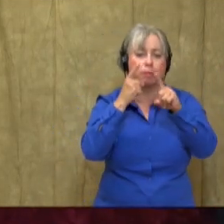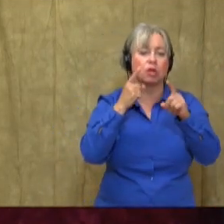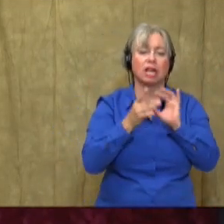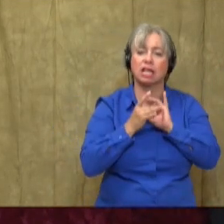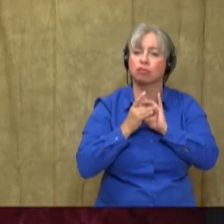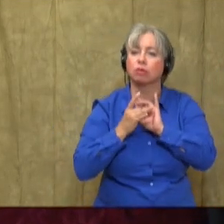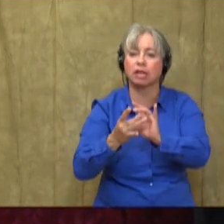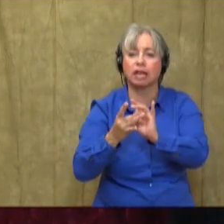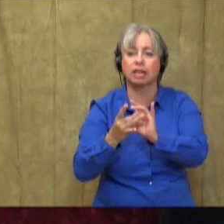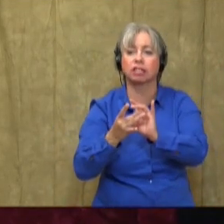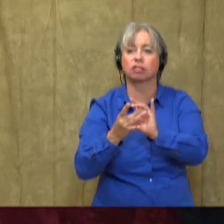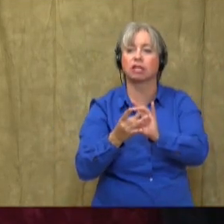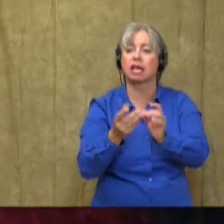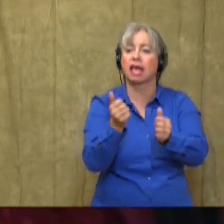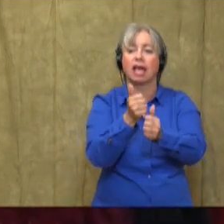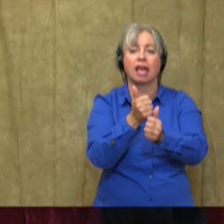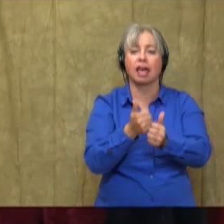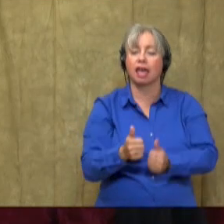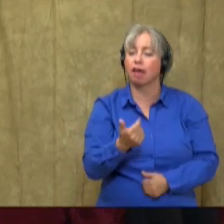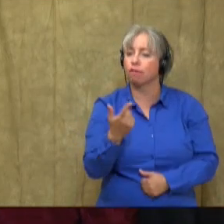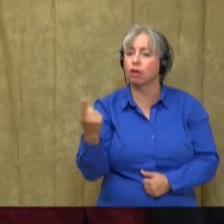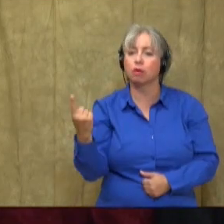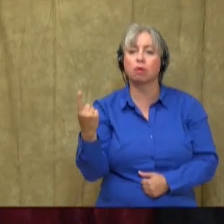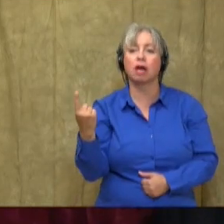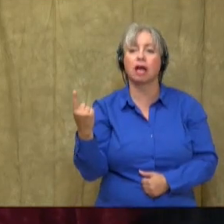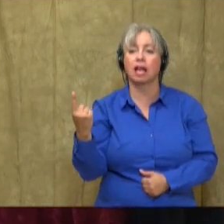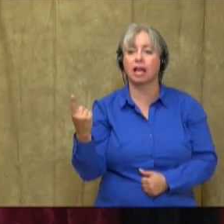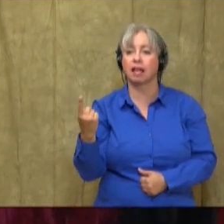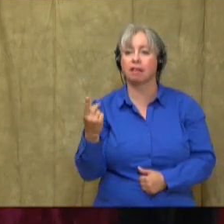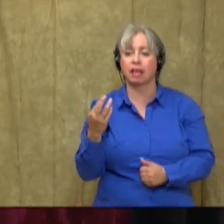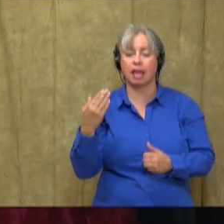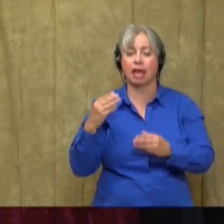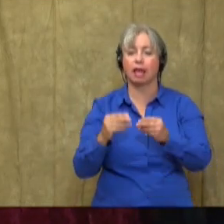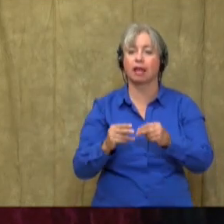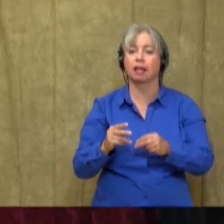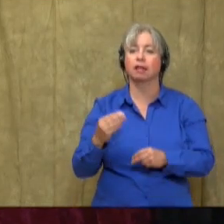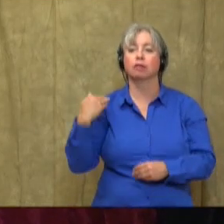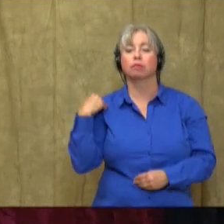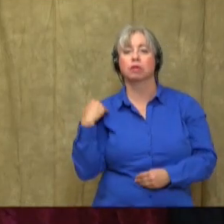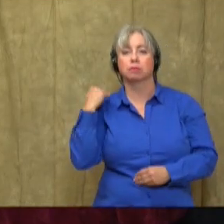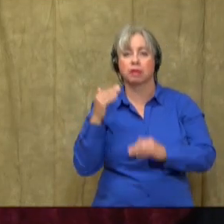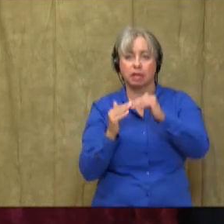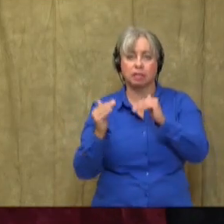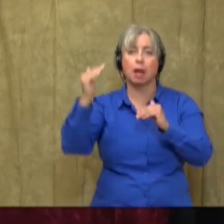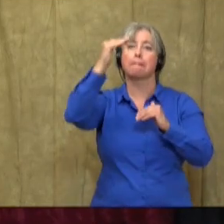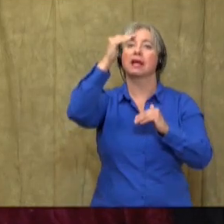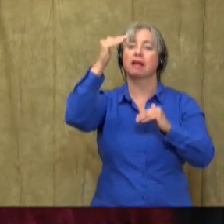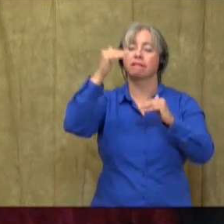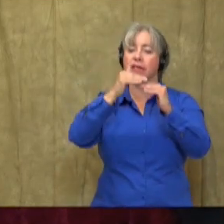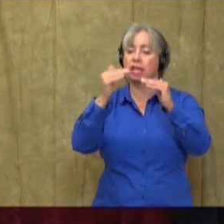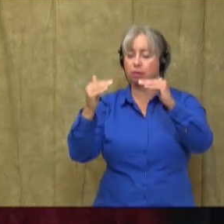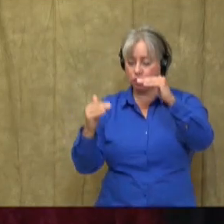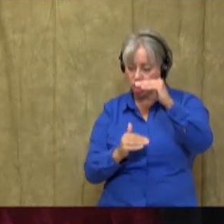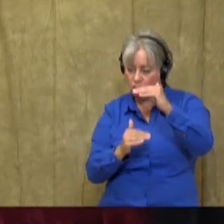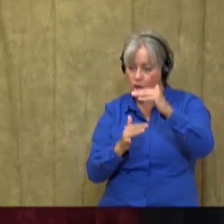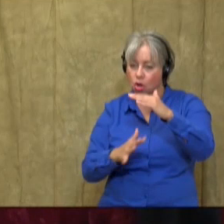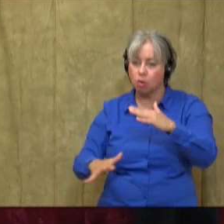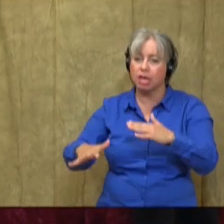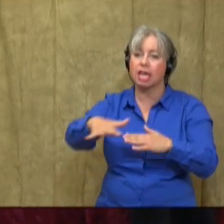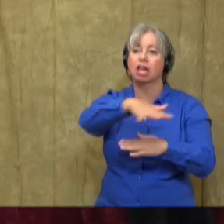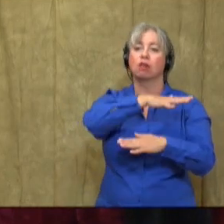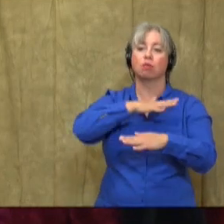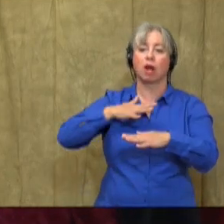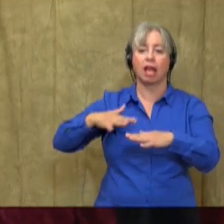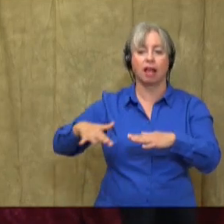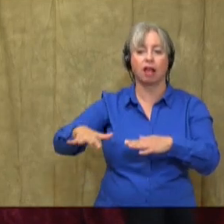relationship because everybody had responsibilities to people above them, people below them and people around them. So it